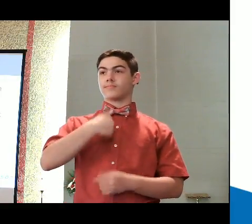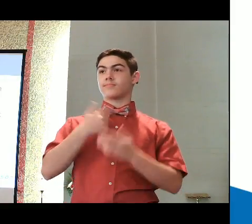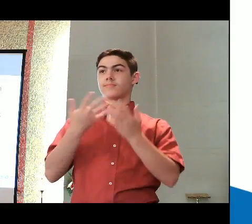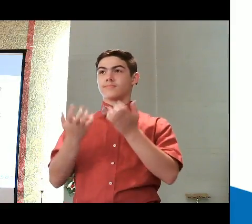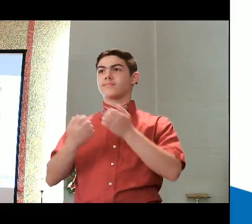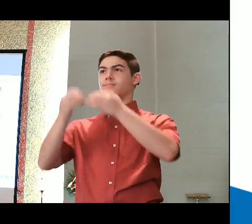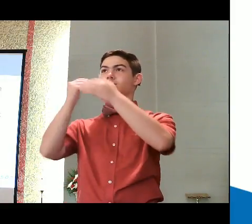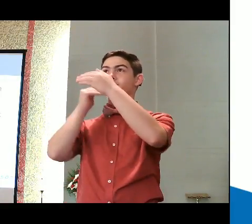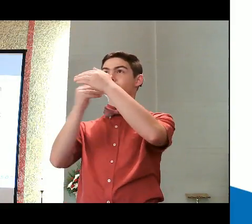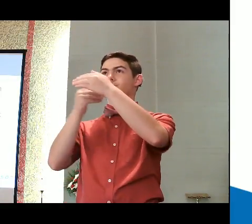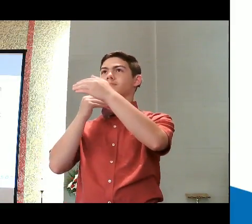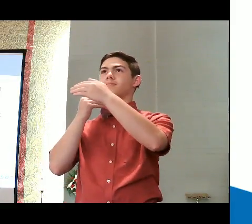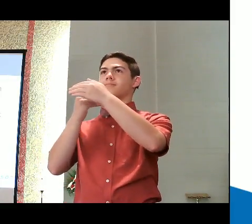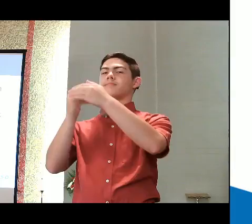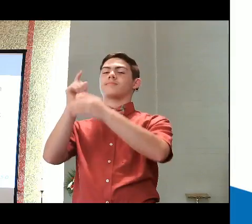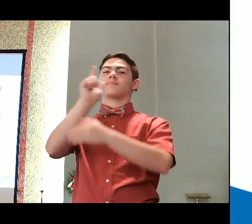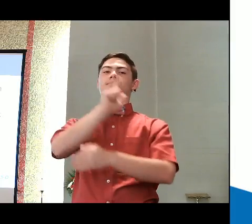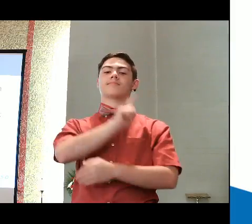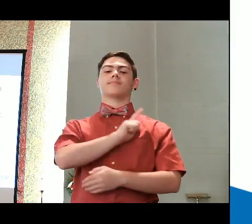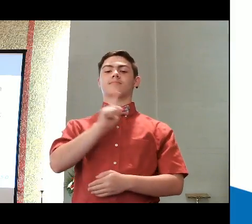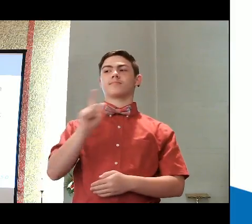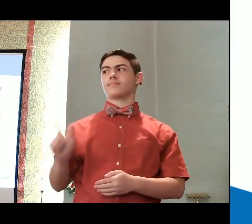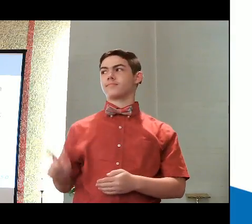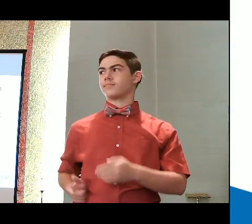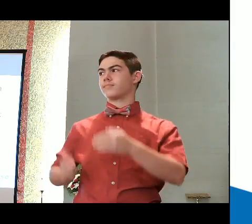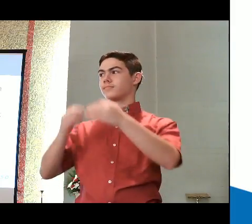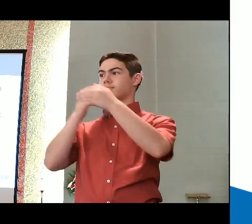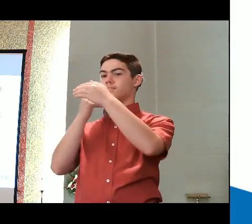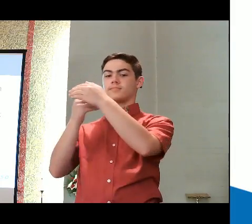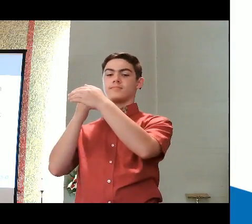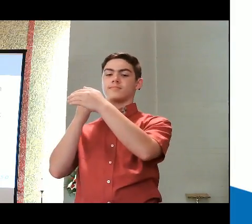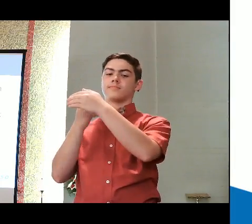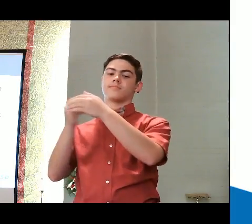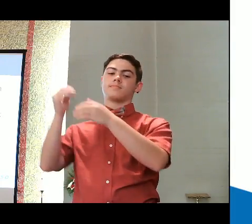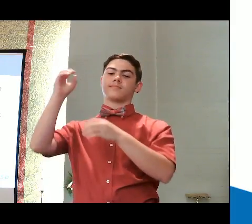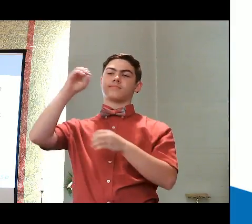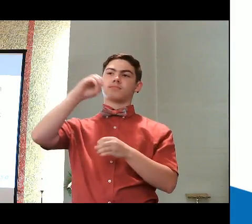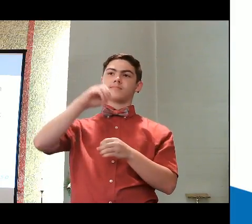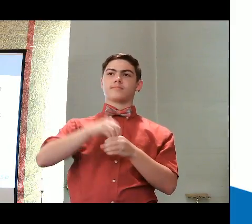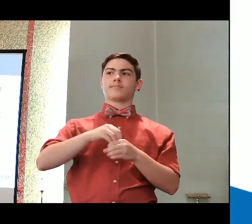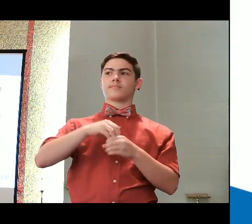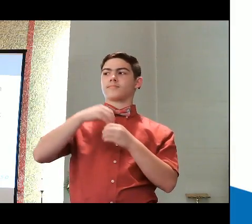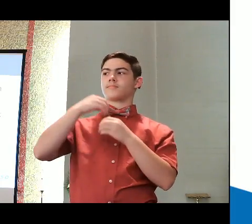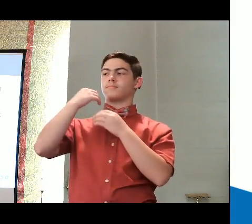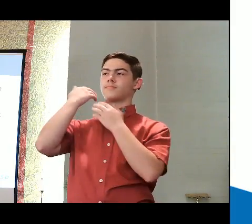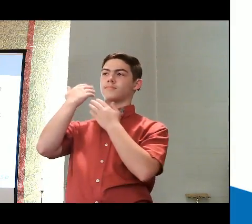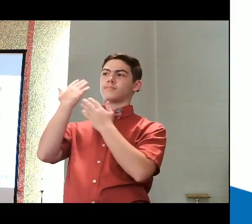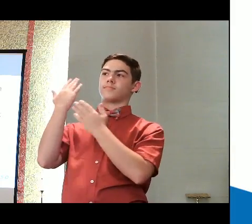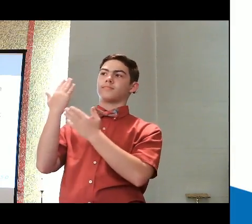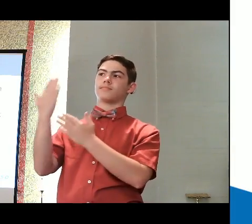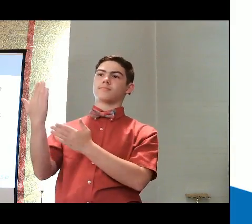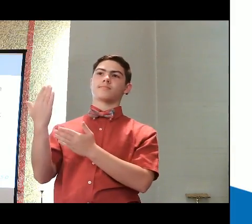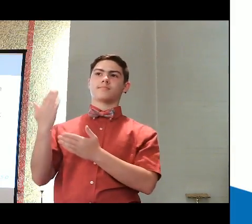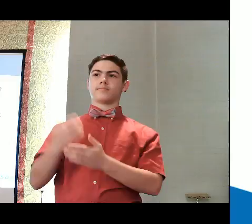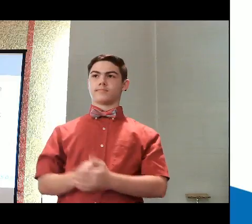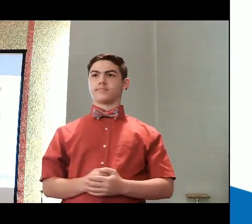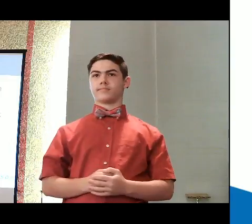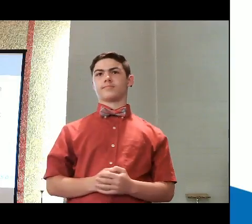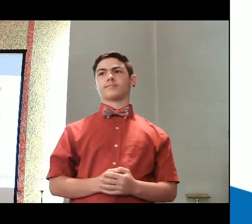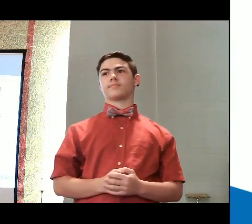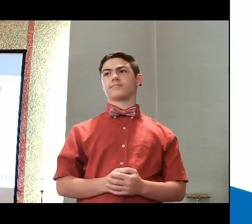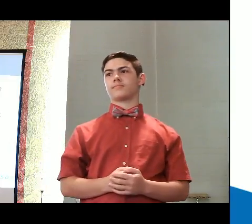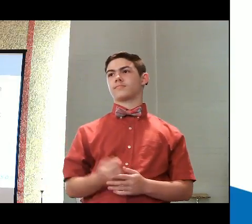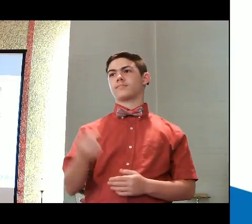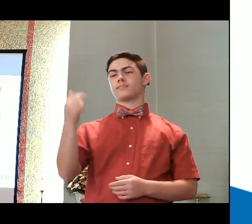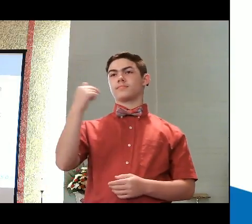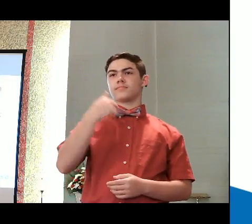soul. Draw me deeper, Lord, deeper, Lord, in you.